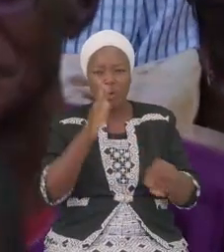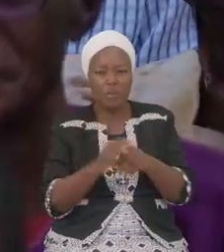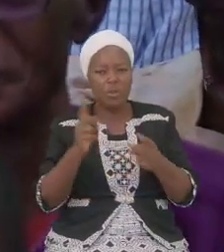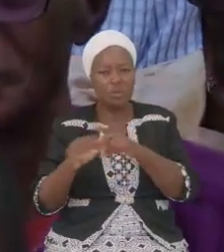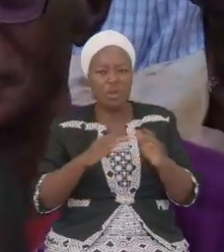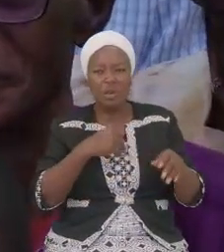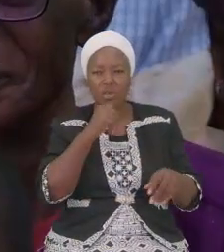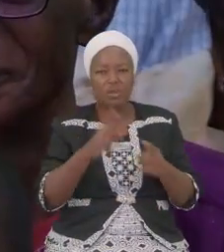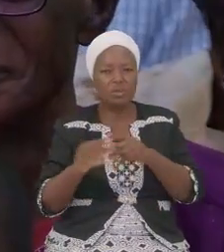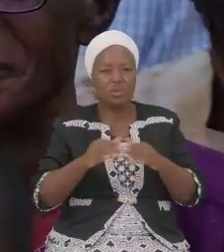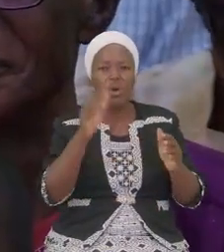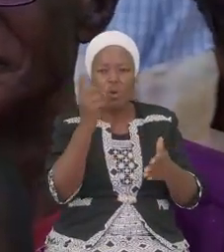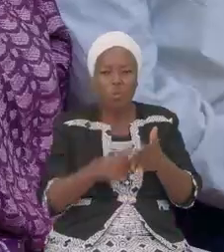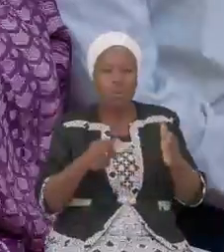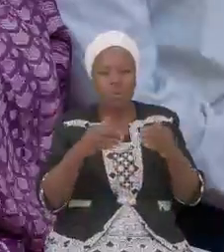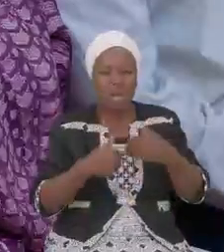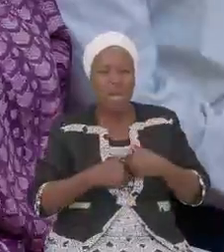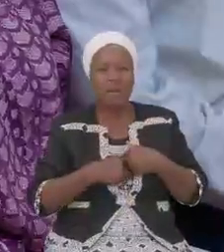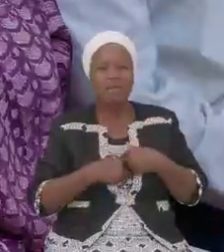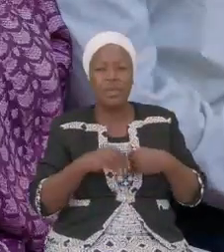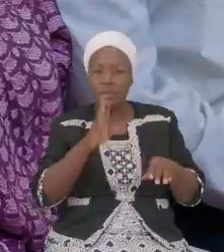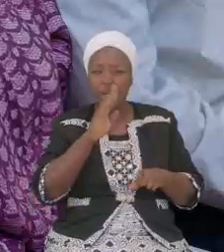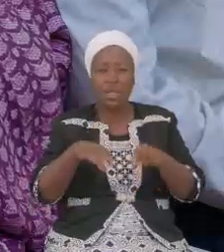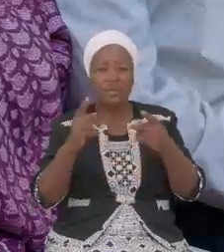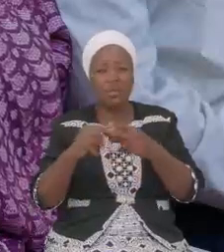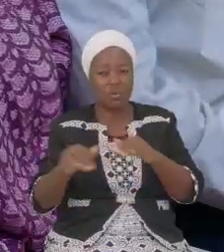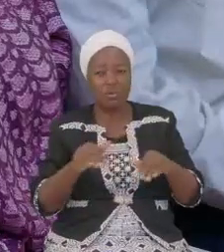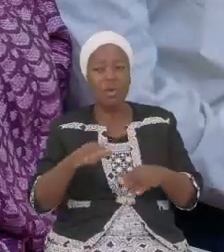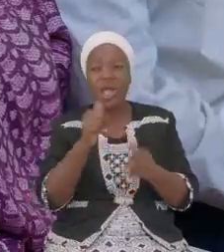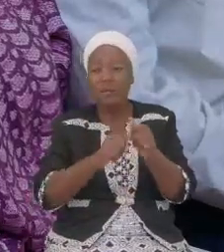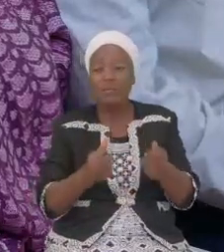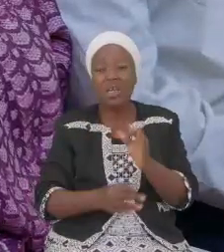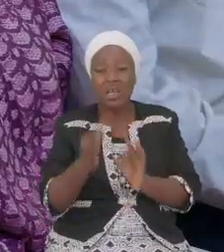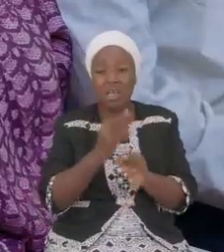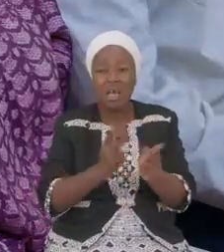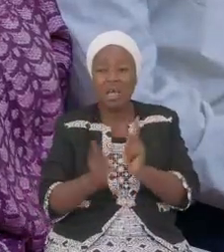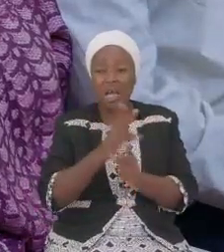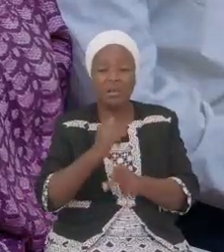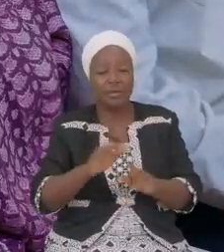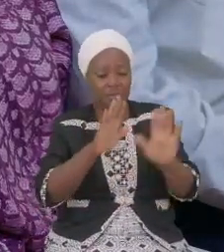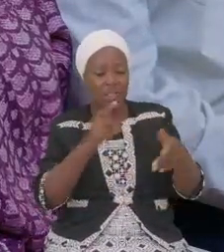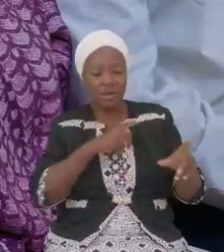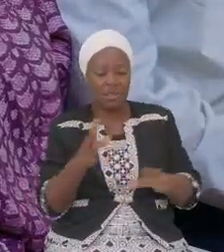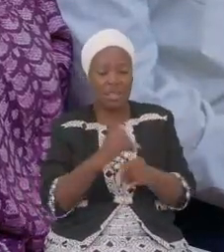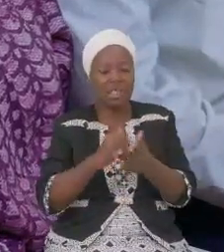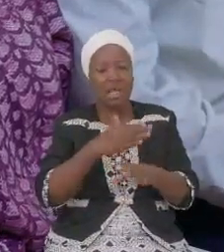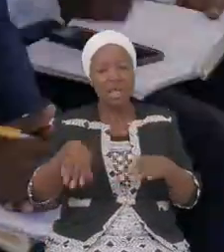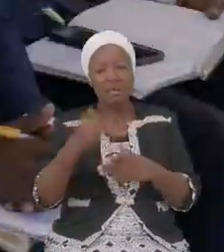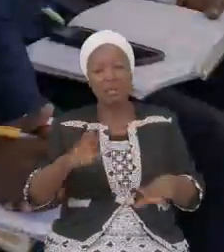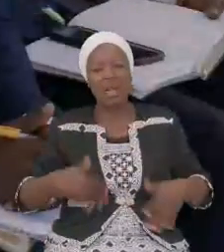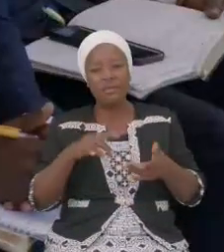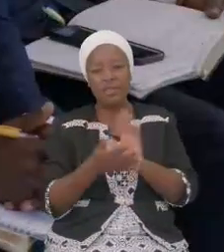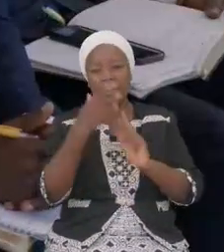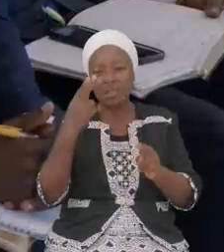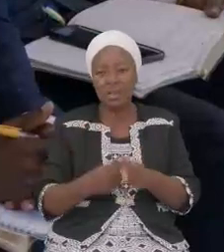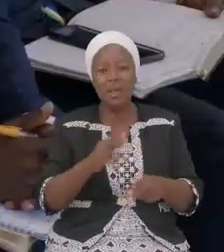to do what we are assigned to do. Every form of fear, the Lord will take it out of our lives in Jesus' name. And